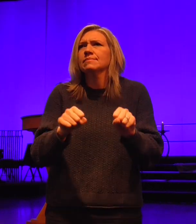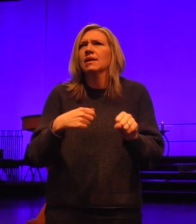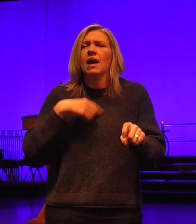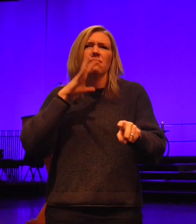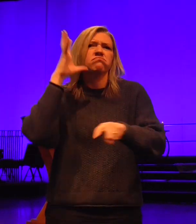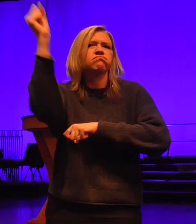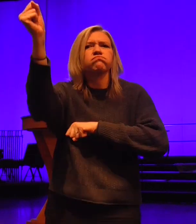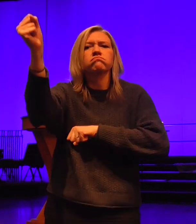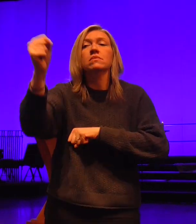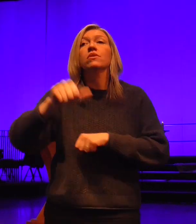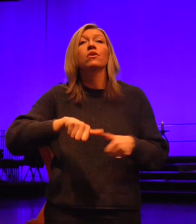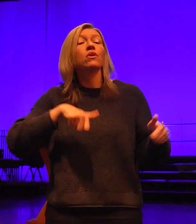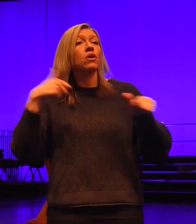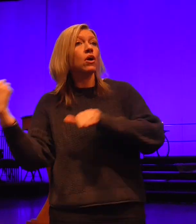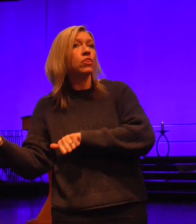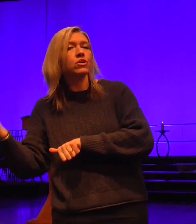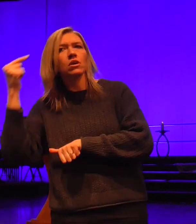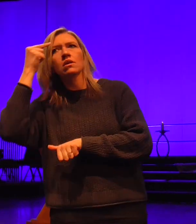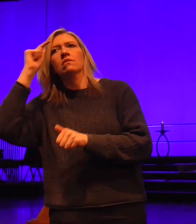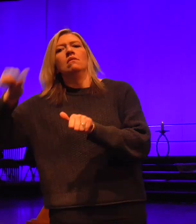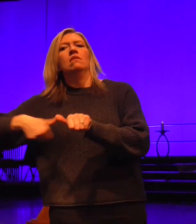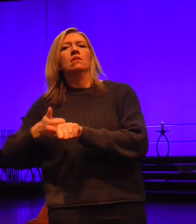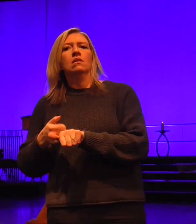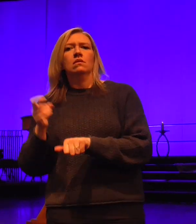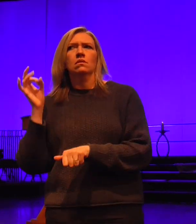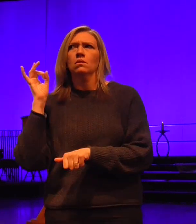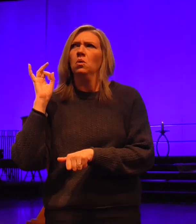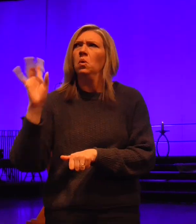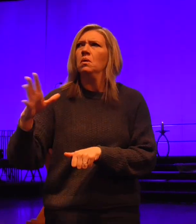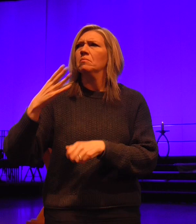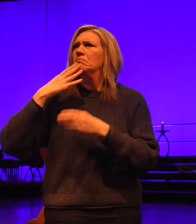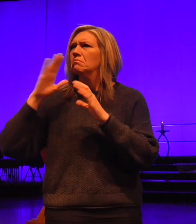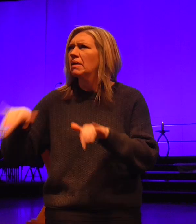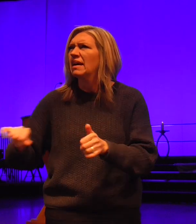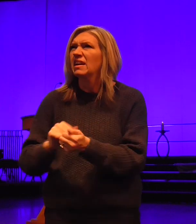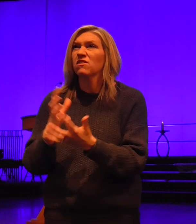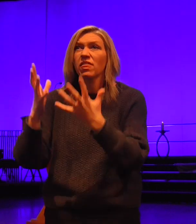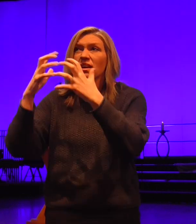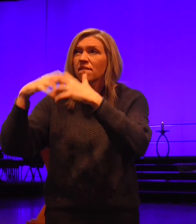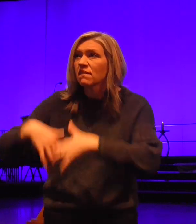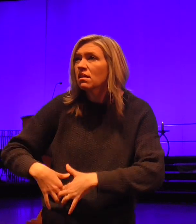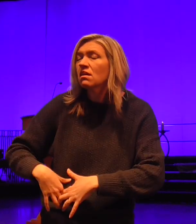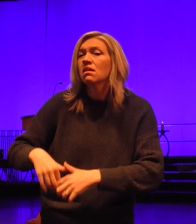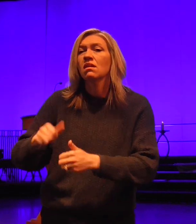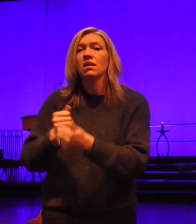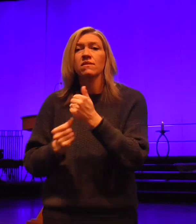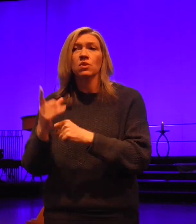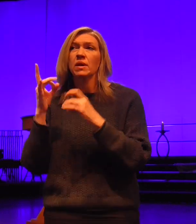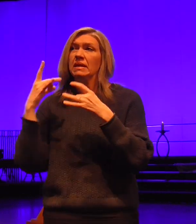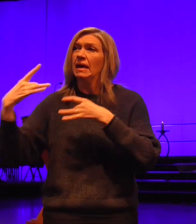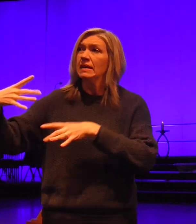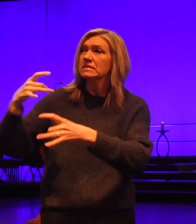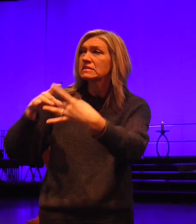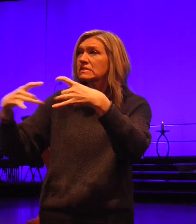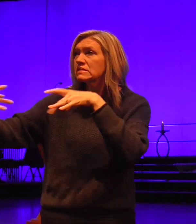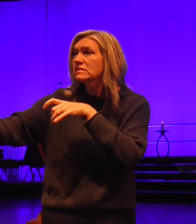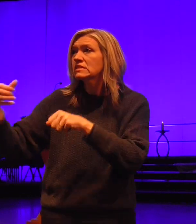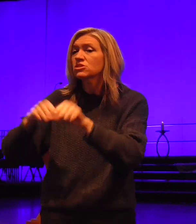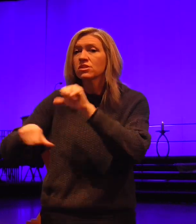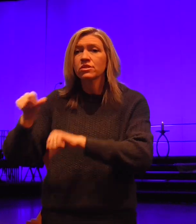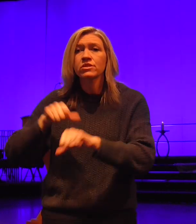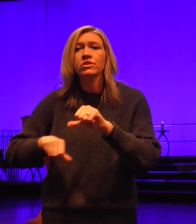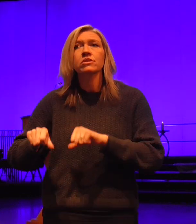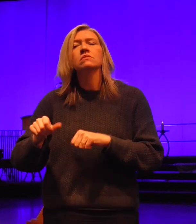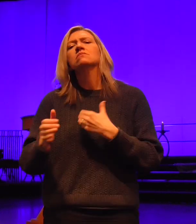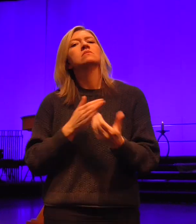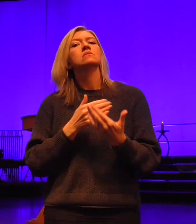it's horrible. That's just bad. Everywhere you go, it's all falling apart and everybody hates each other. And no matter what